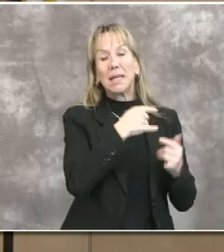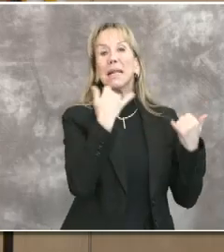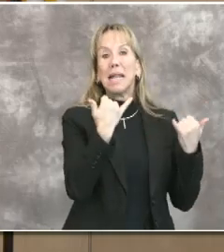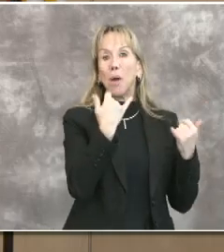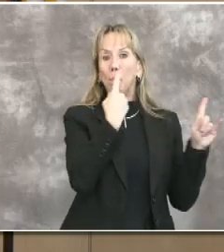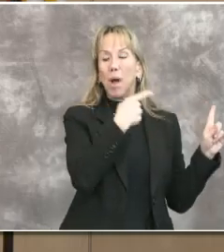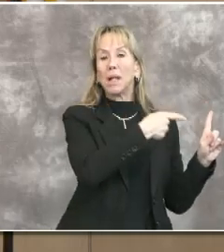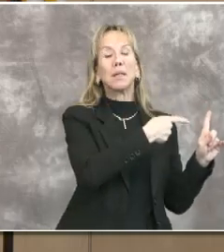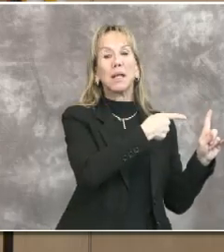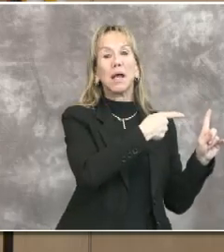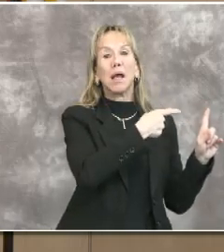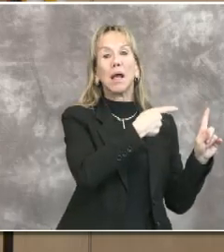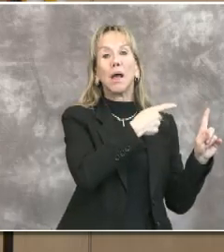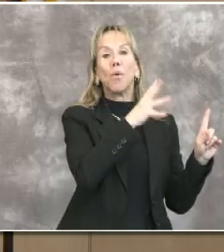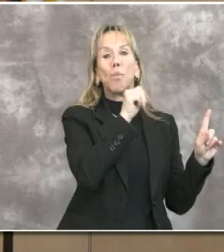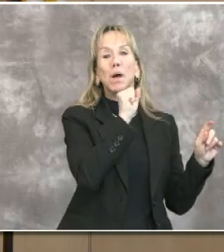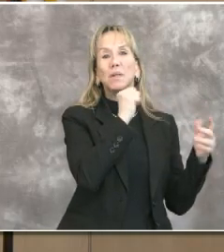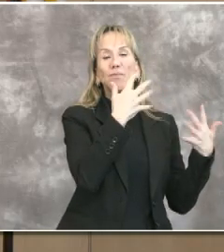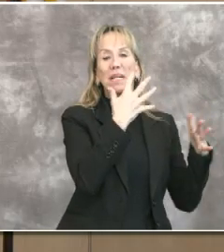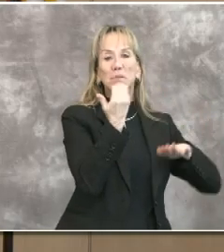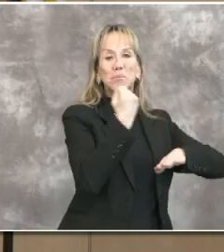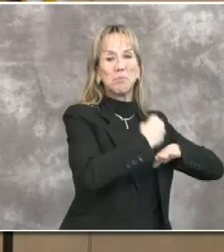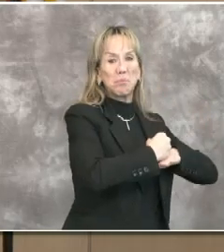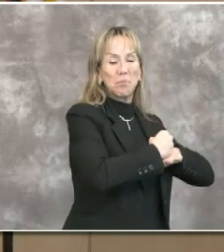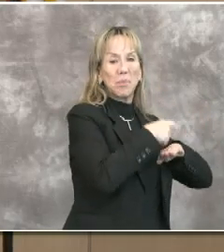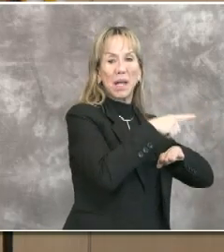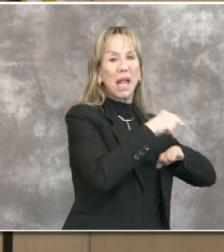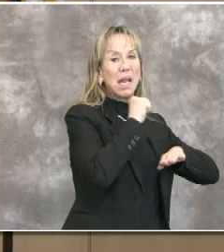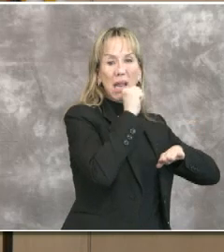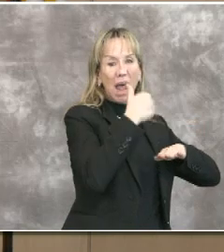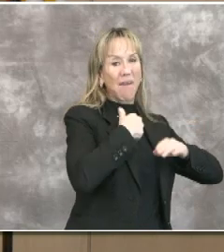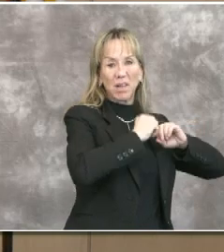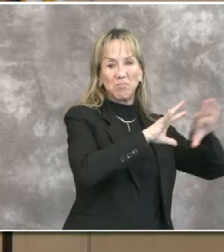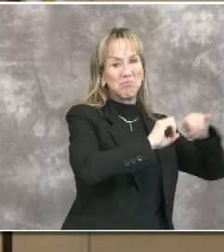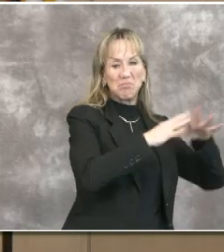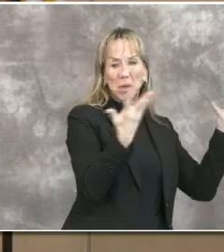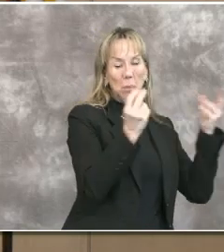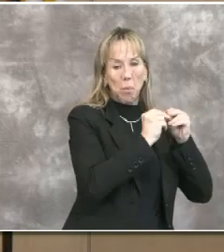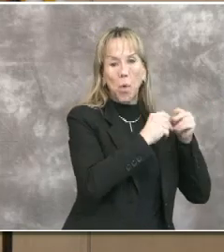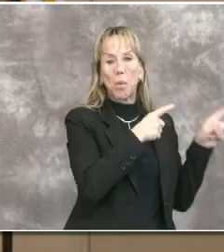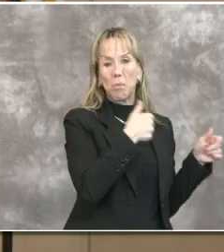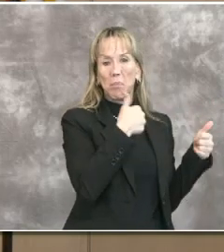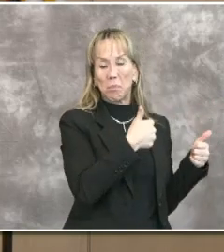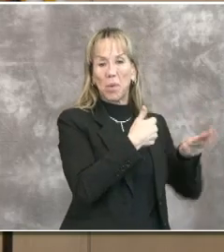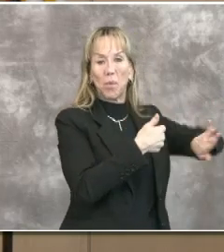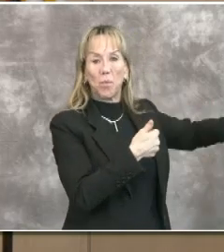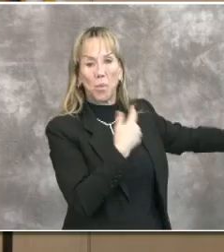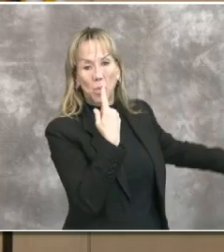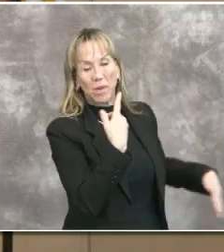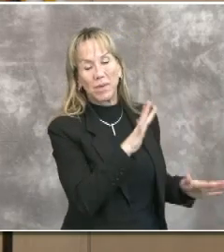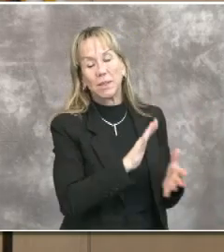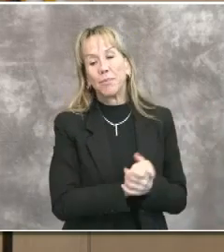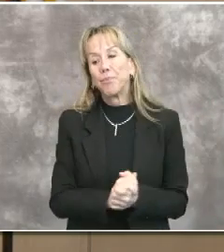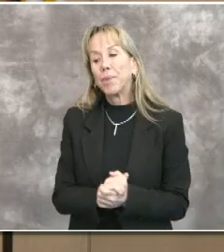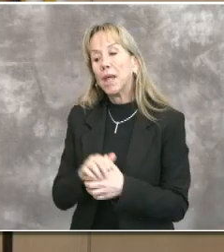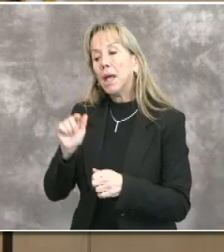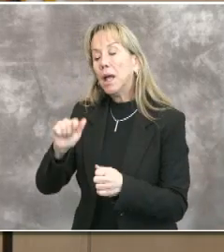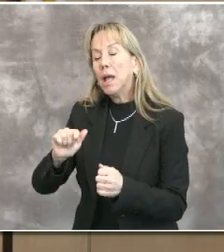inactive. Also, we have 9 outbreaks in community settings representing